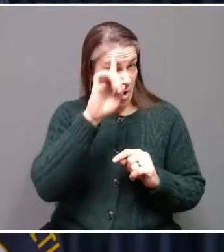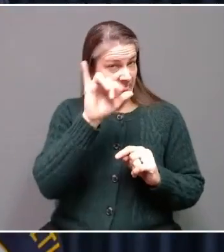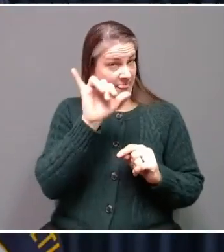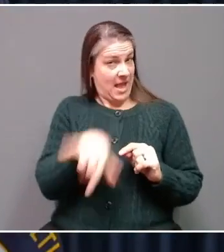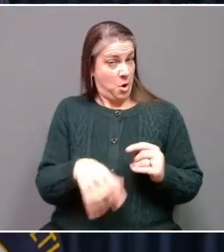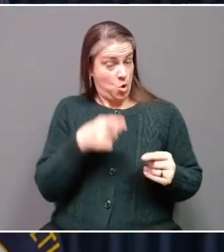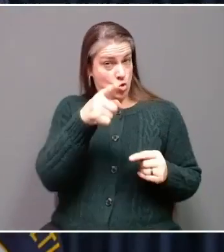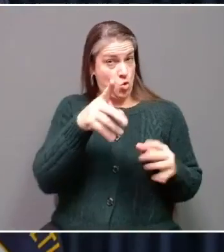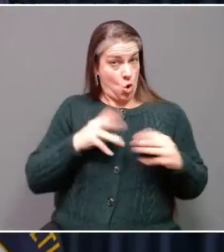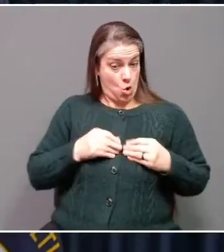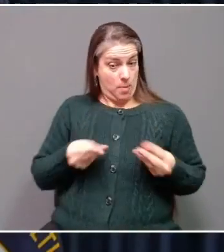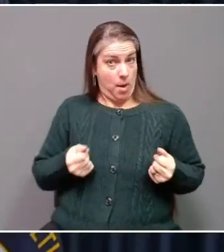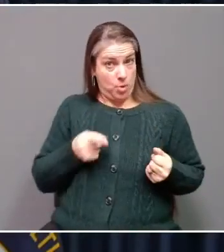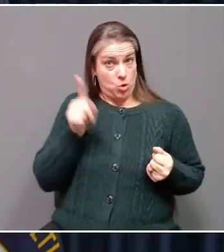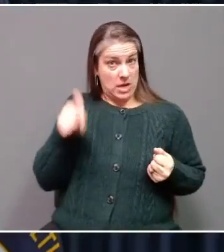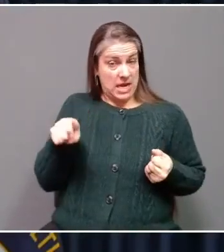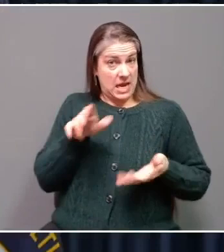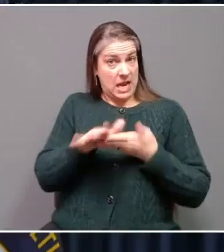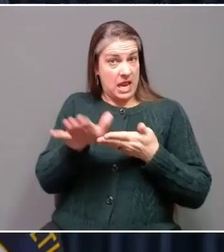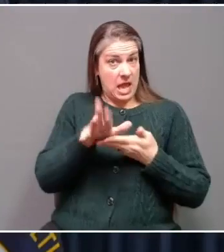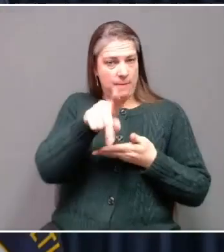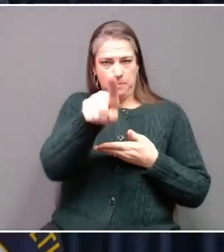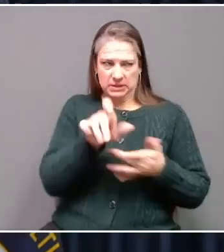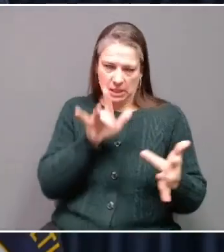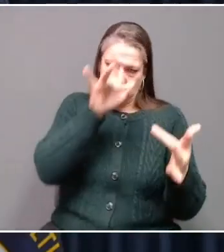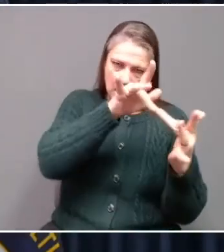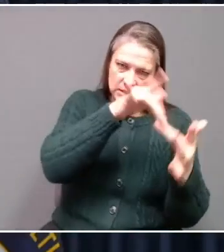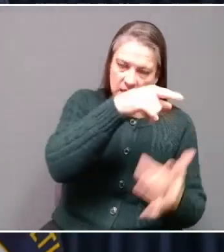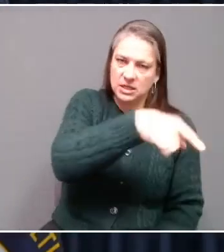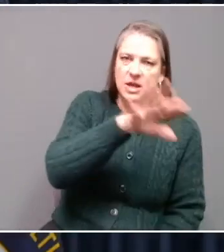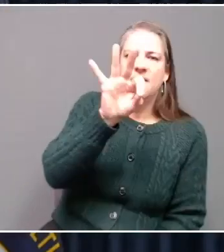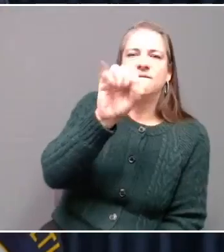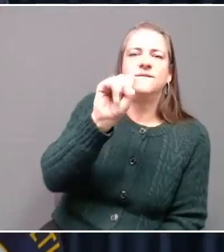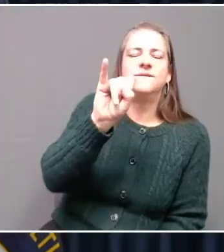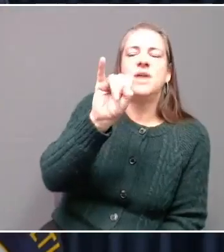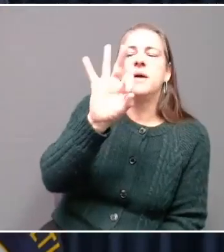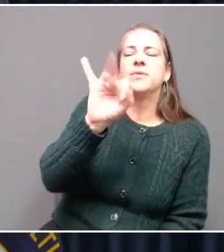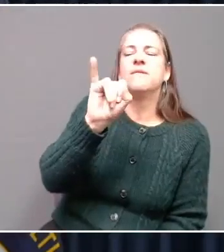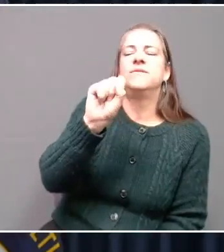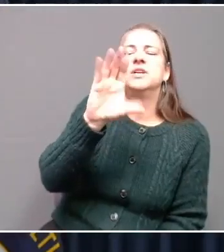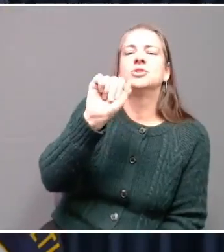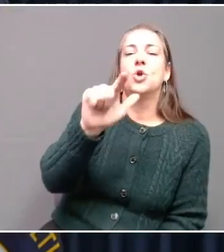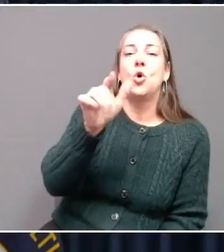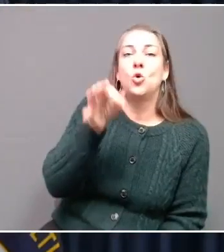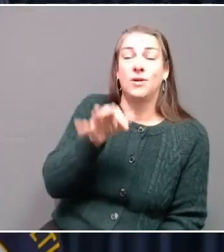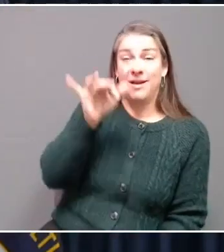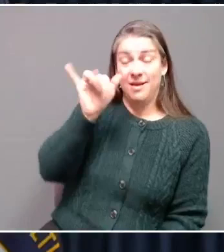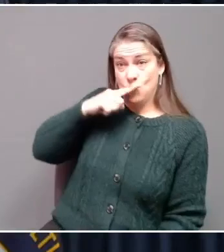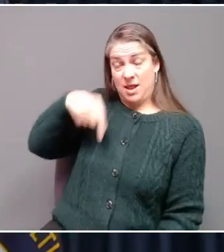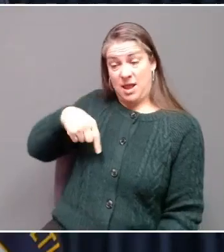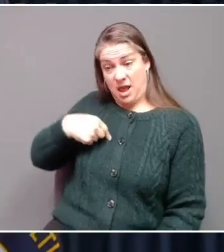owners must contact their fiscal courts if they have flood-related debris that needs to be collected. If you have some of this debris on your